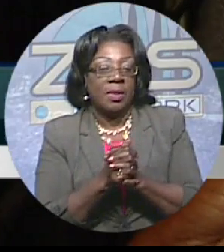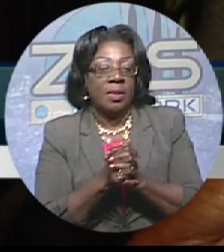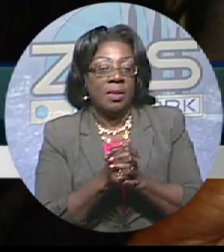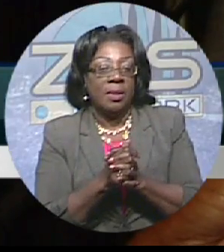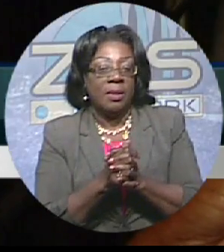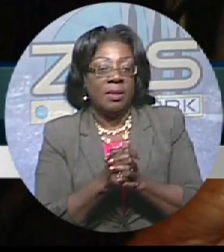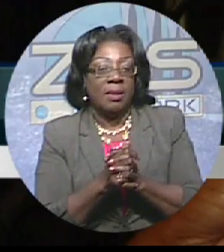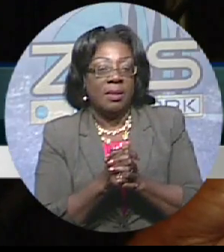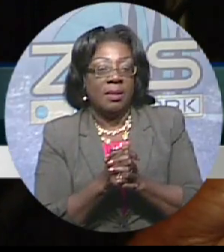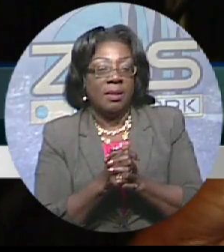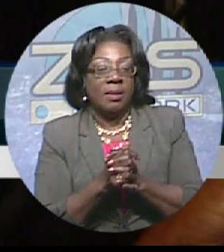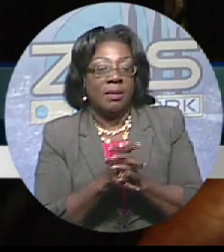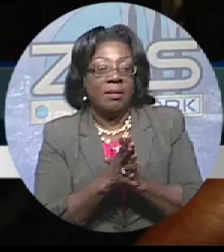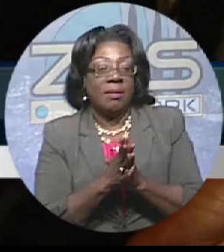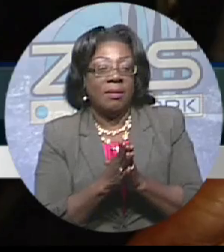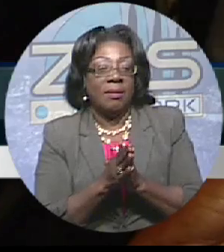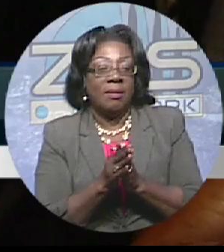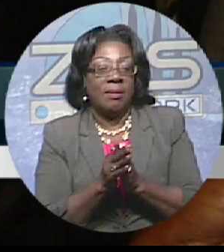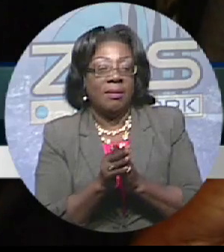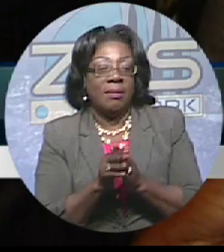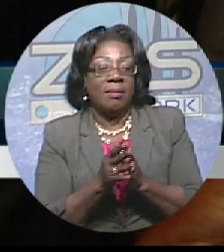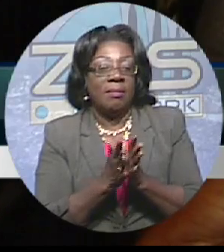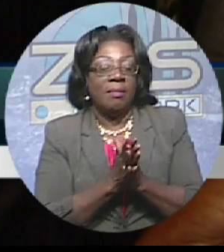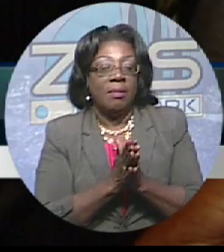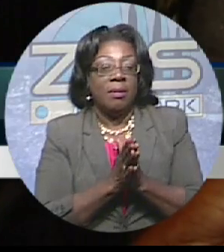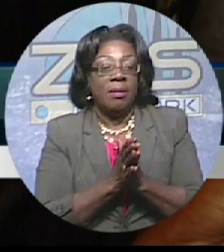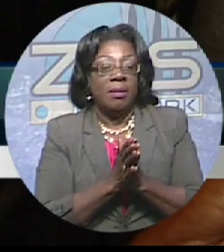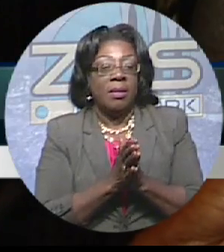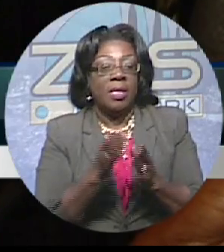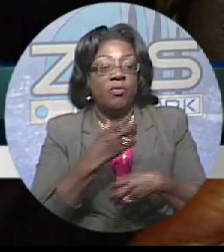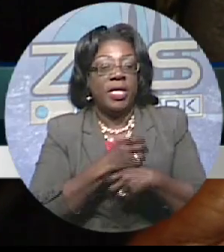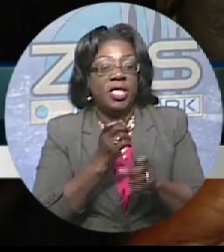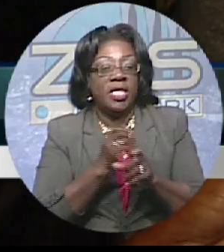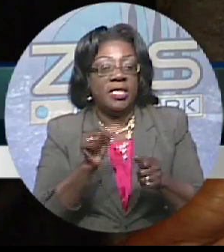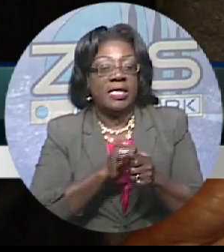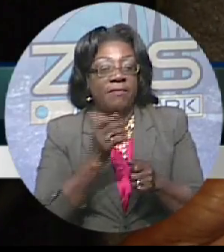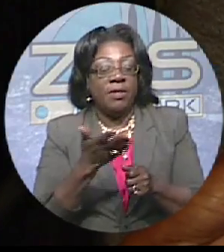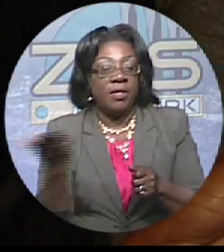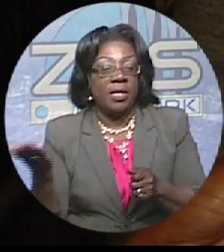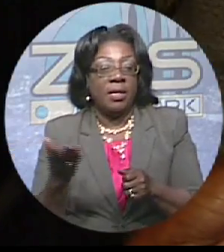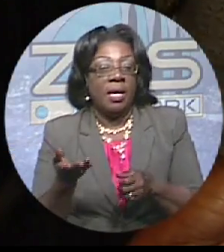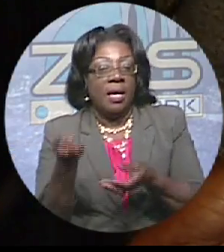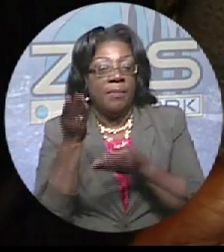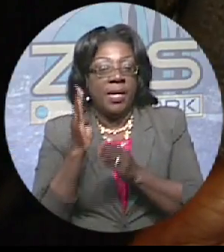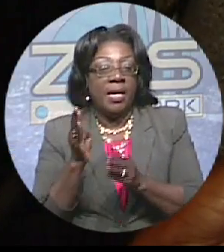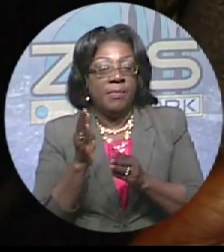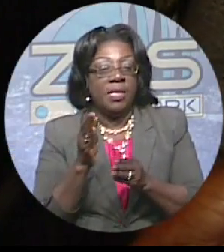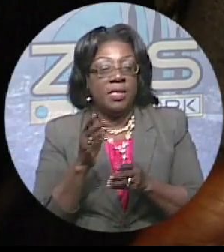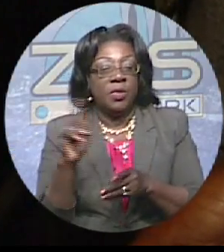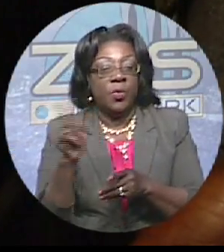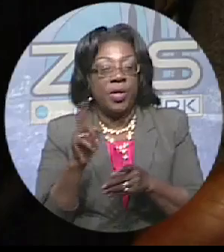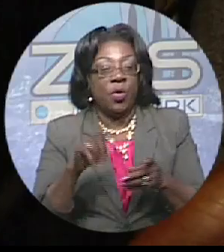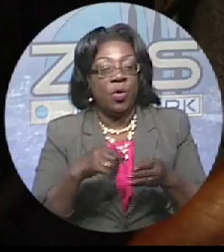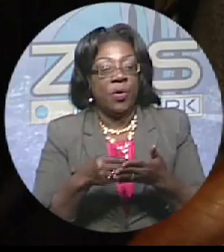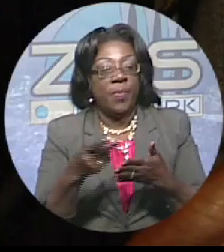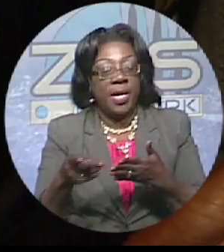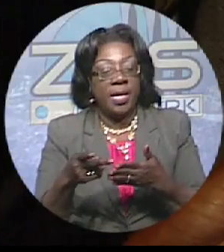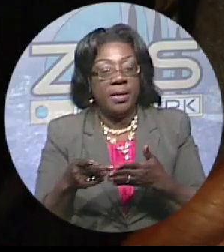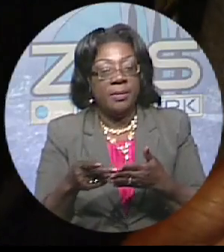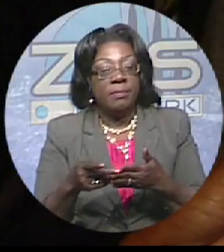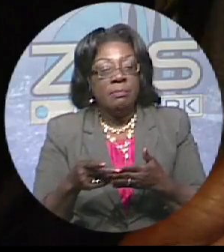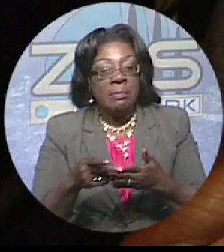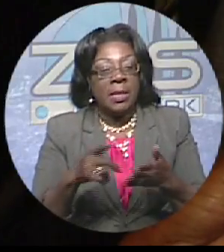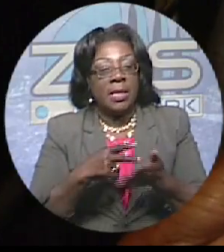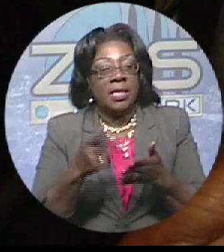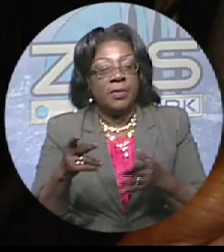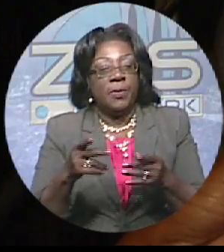person has a latex allergy. I'll take off these gloves and I'll help them that way. So it really changes everything. In payments, when you go to pay, using facial recognition to say, okay, this